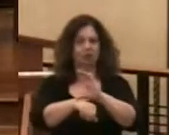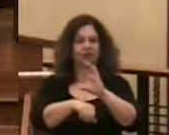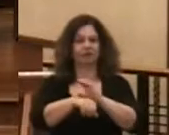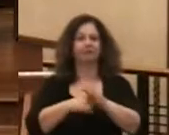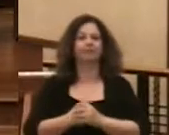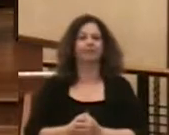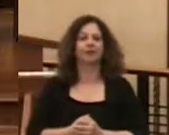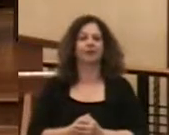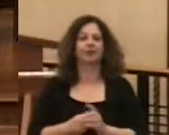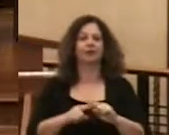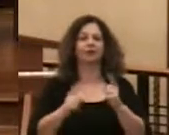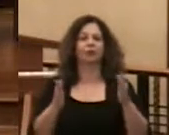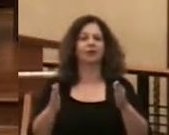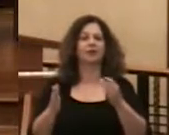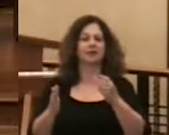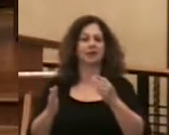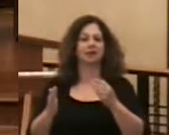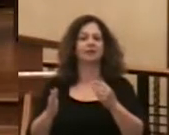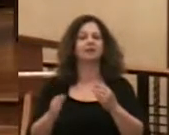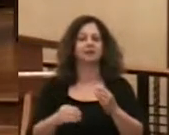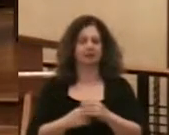am thankful."